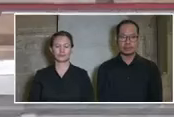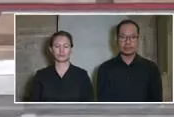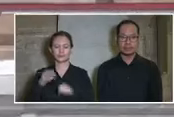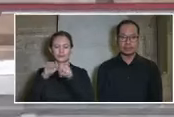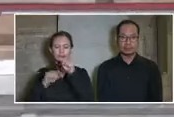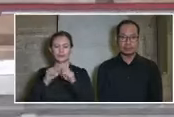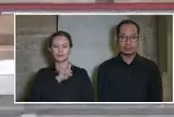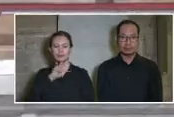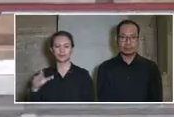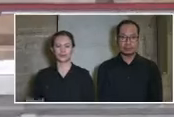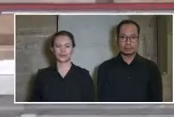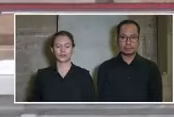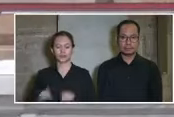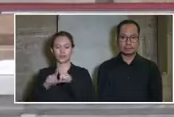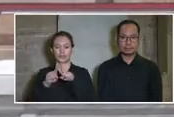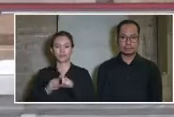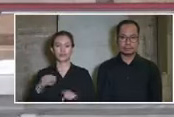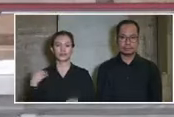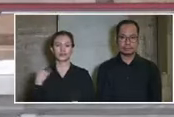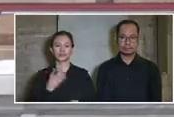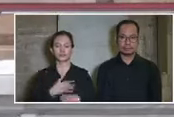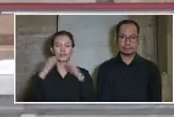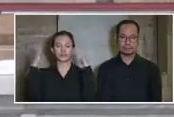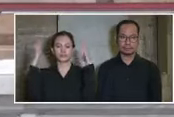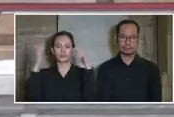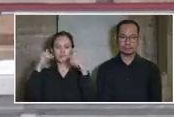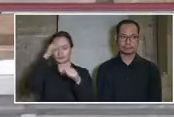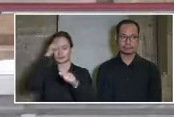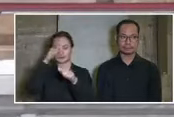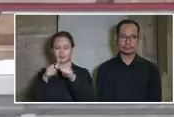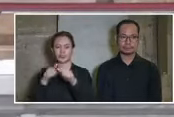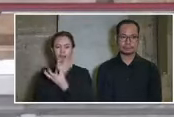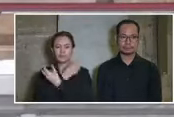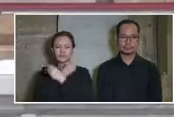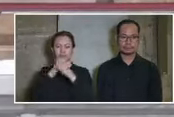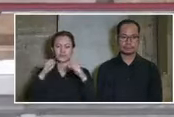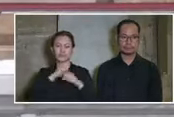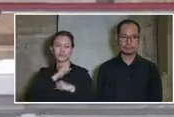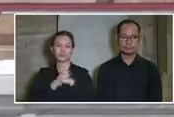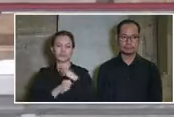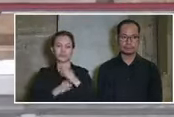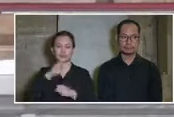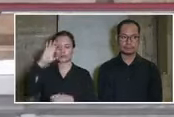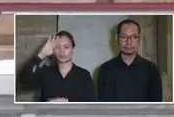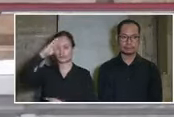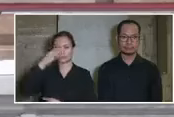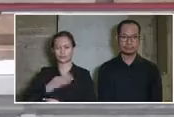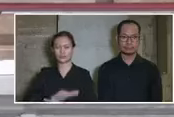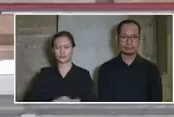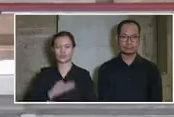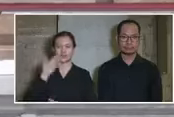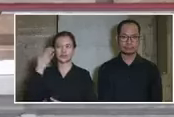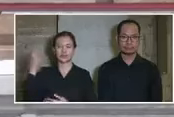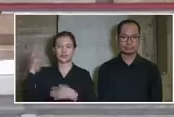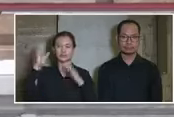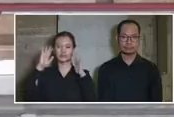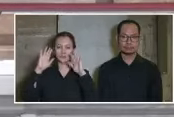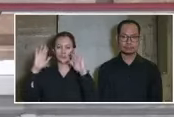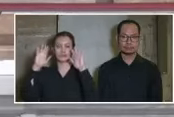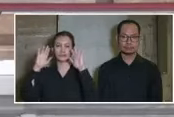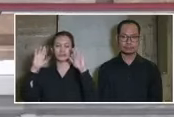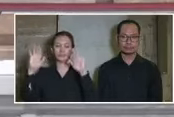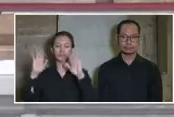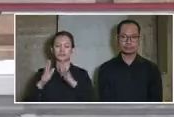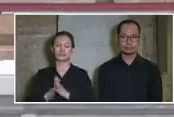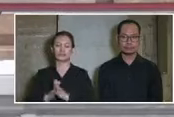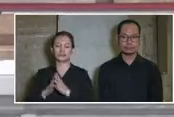Therefore, O Lord, as we celebrate the memorial of the saving passion of your Son, his wondrous resurrection